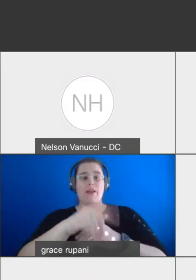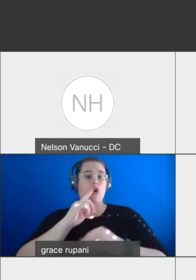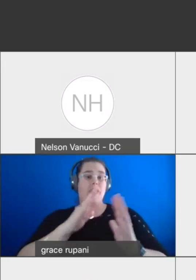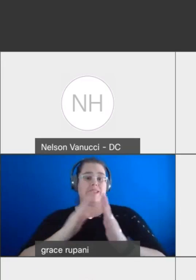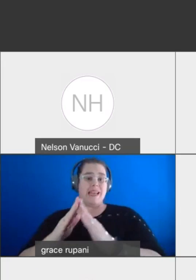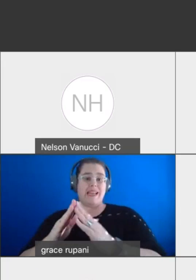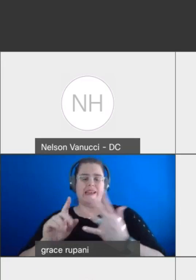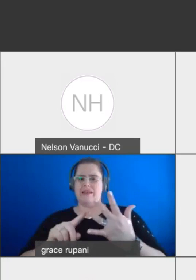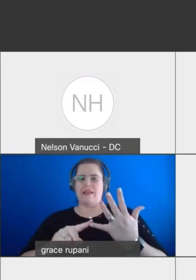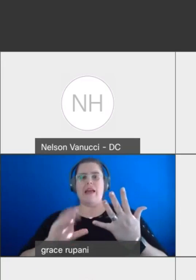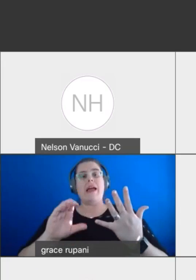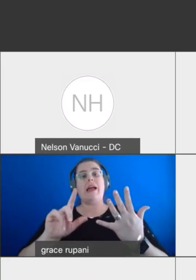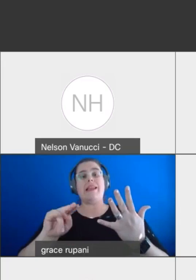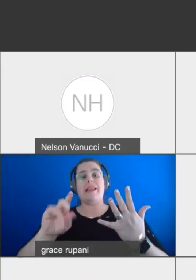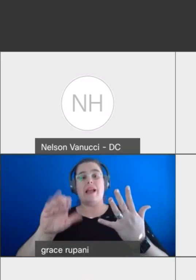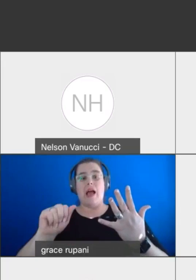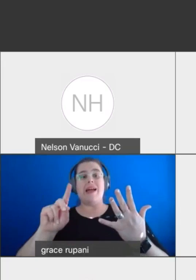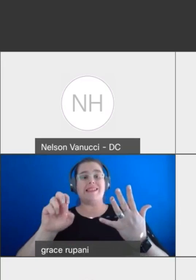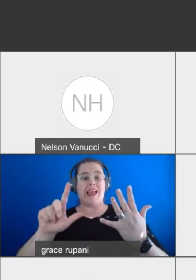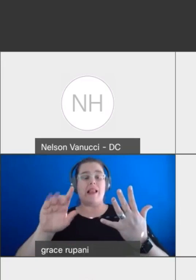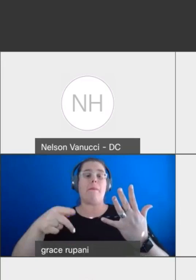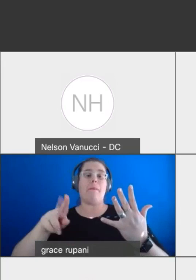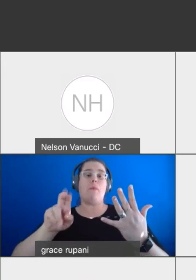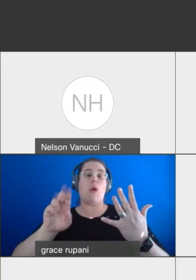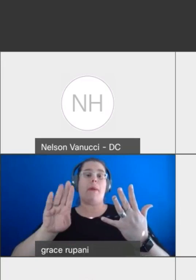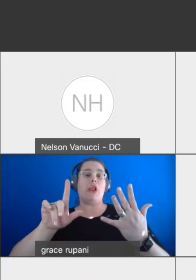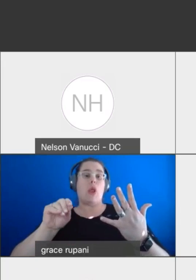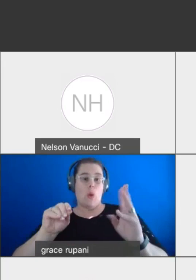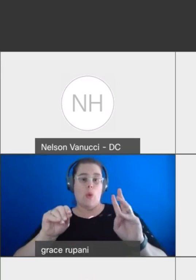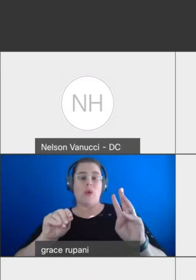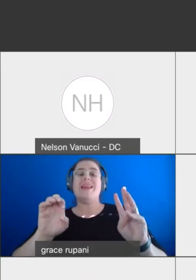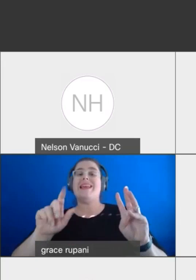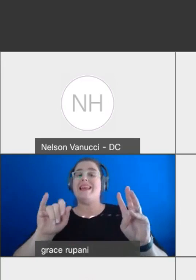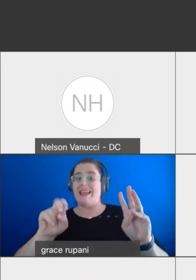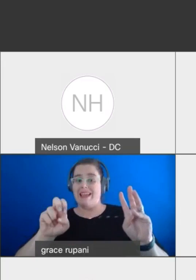Pueblo, Elaine Ellis Center of Health,